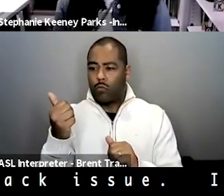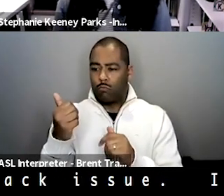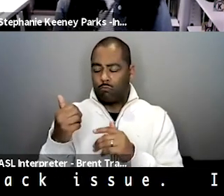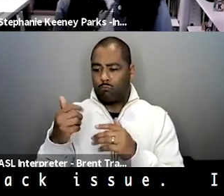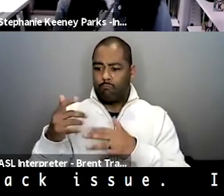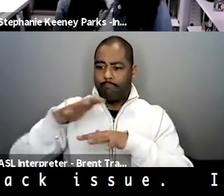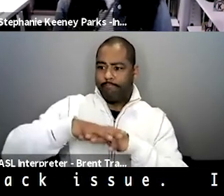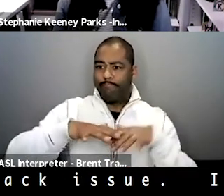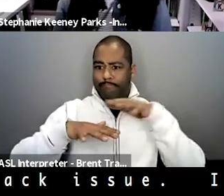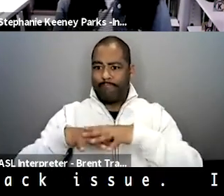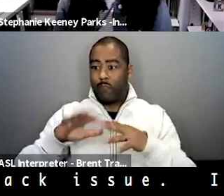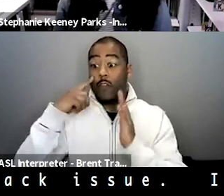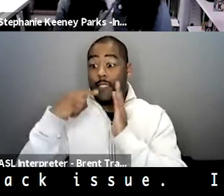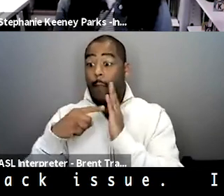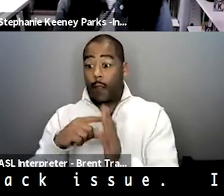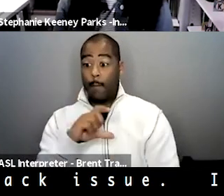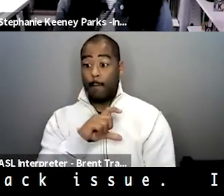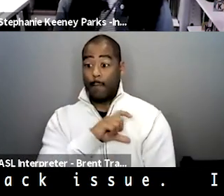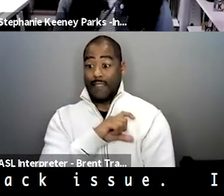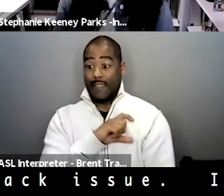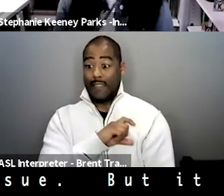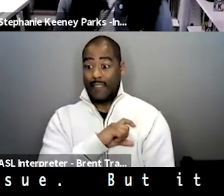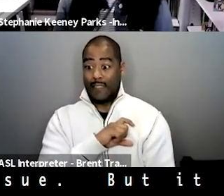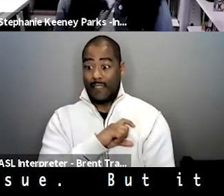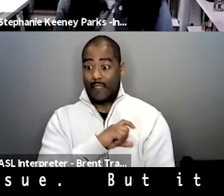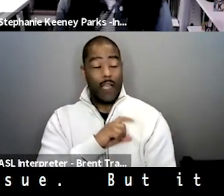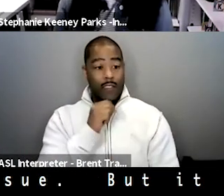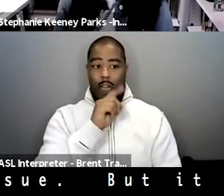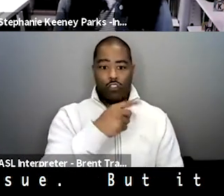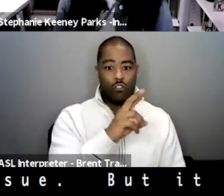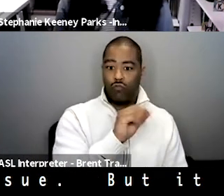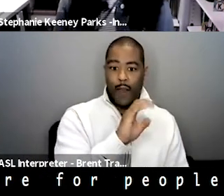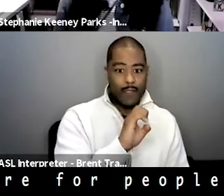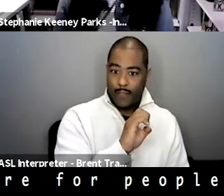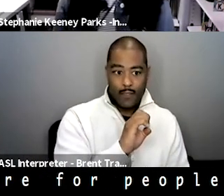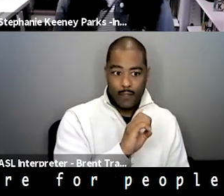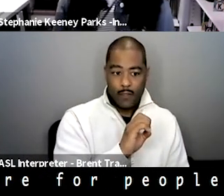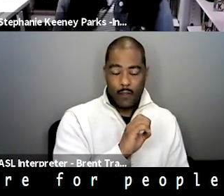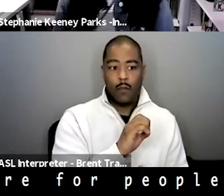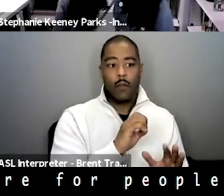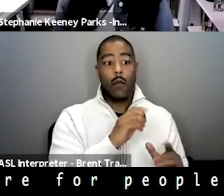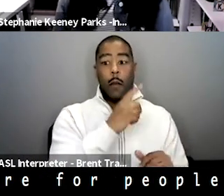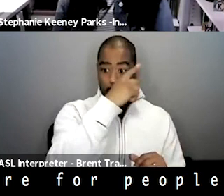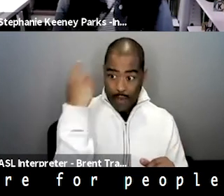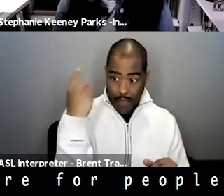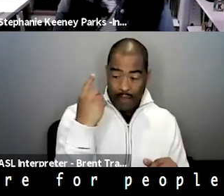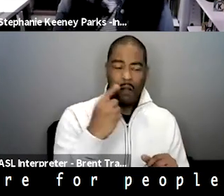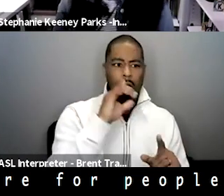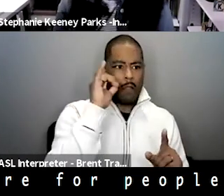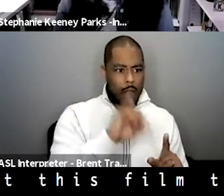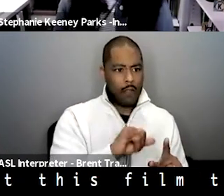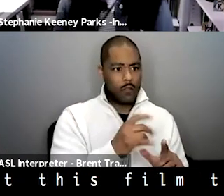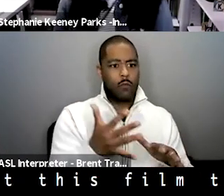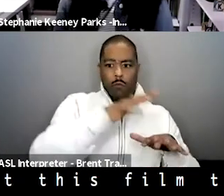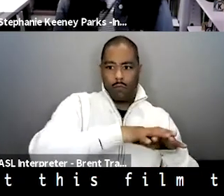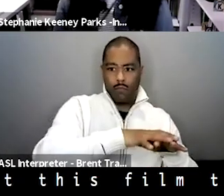it's not just a Black issue. It's an autism issue, but it is much more severe